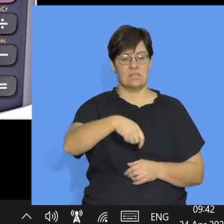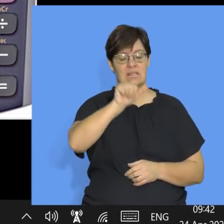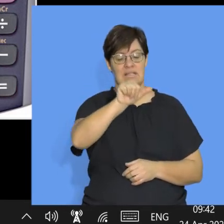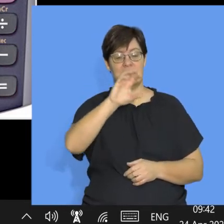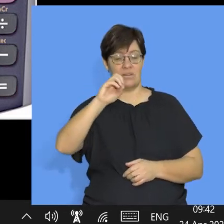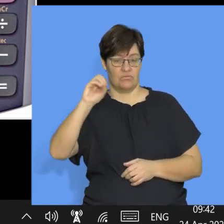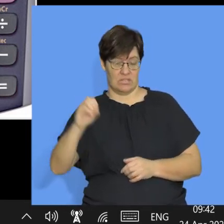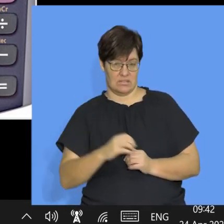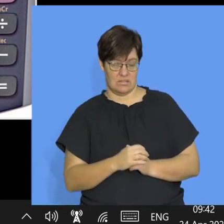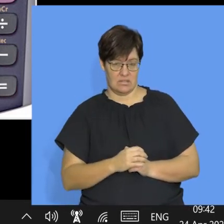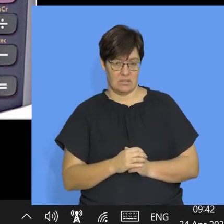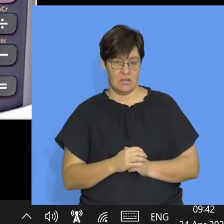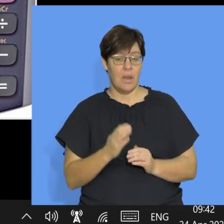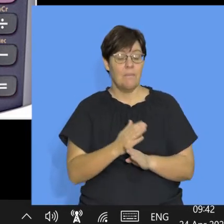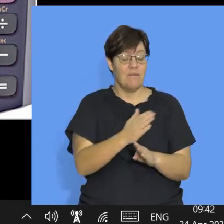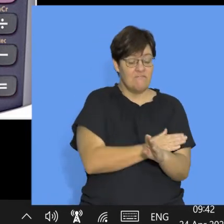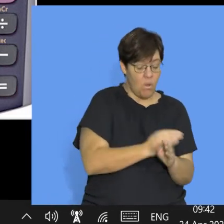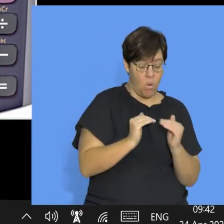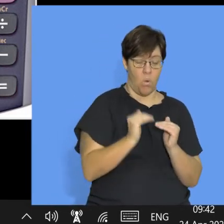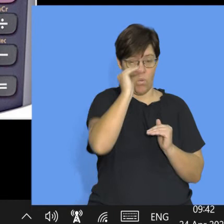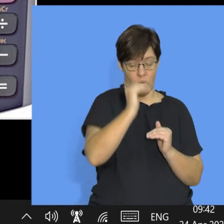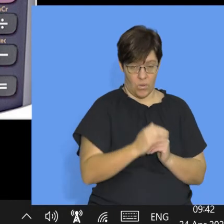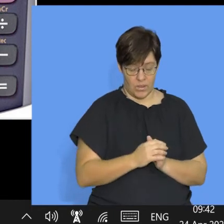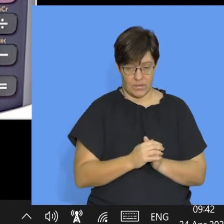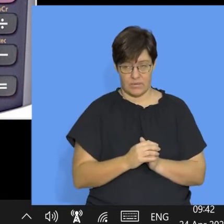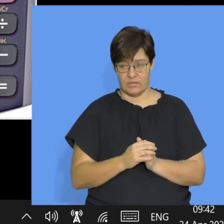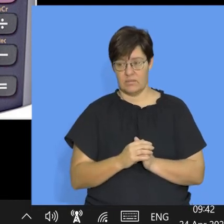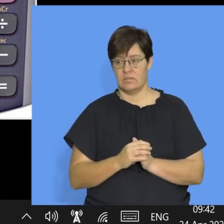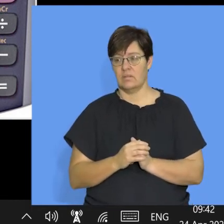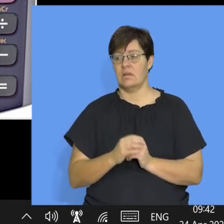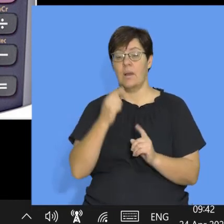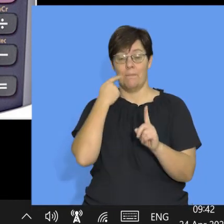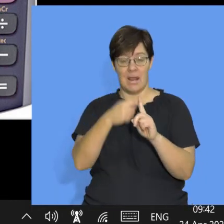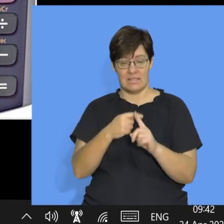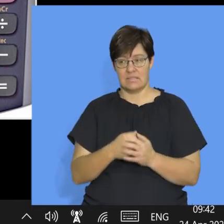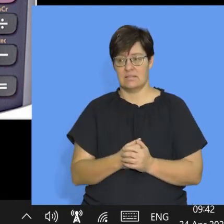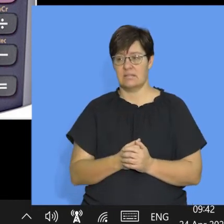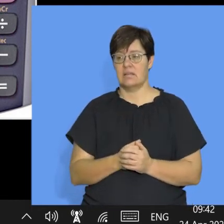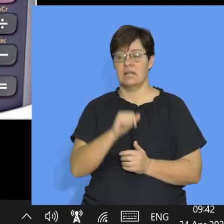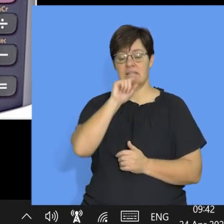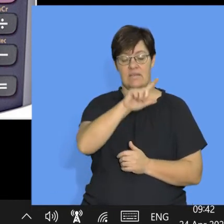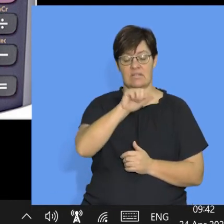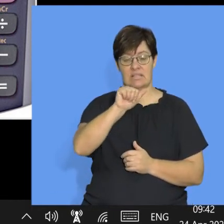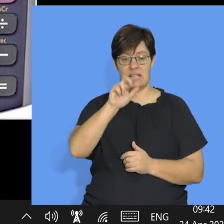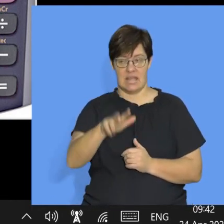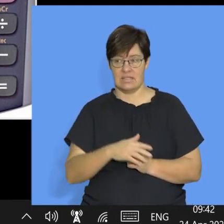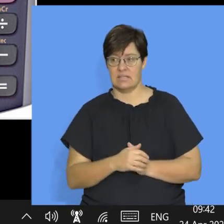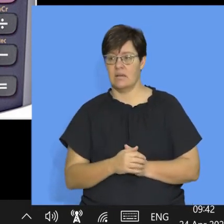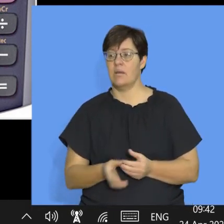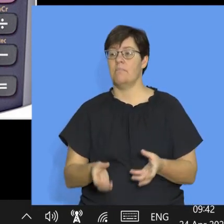9,600 prior to the increase. Okay, plus add the 768 will give you a figure